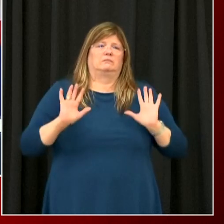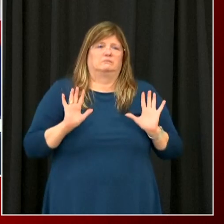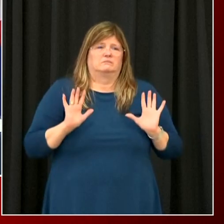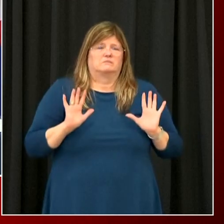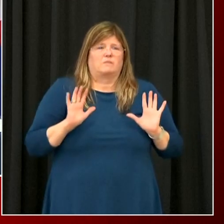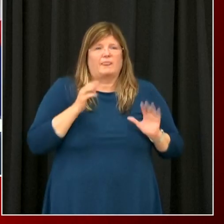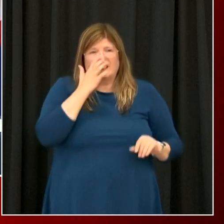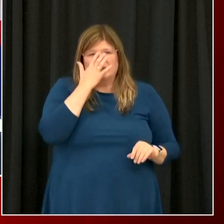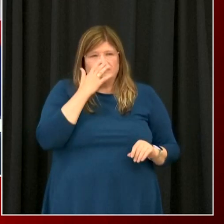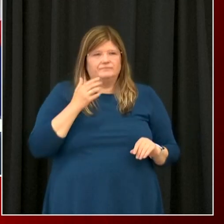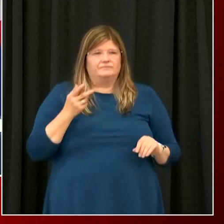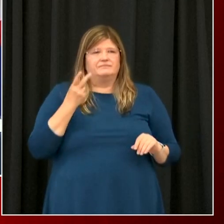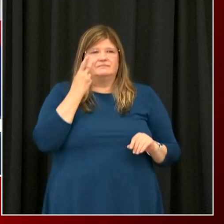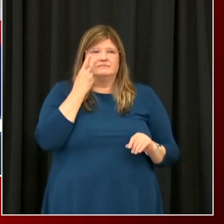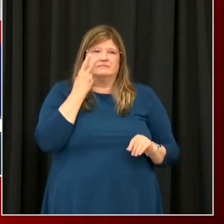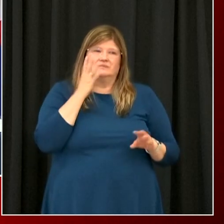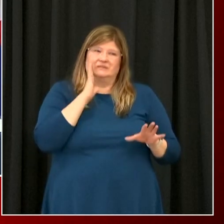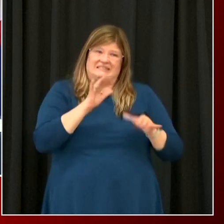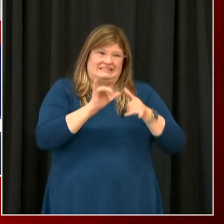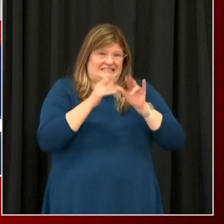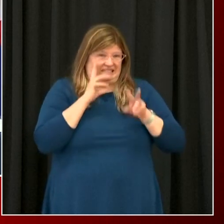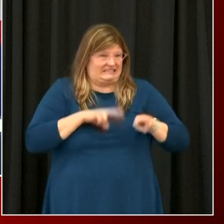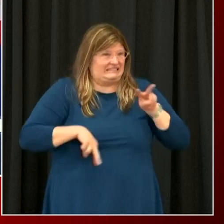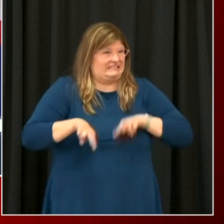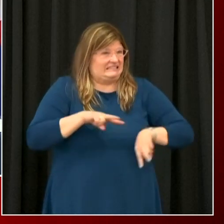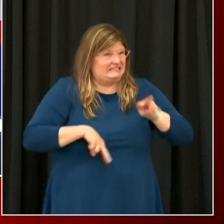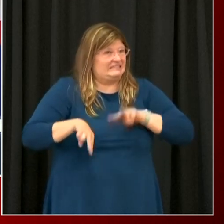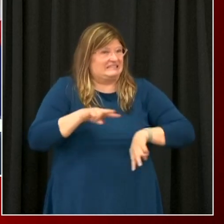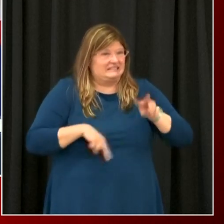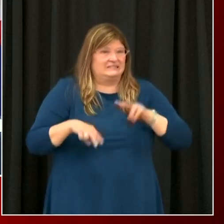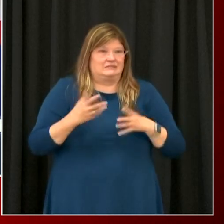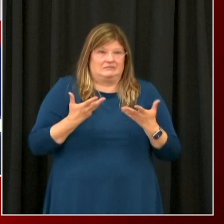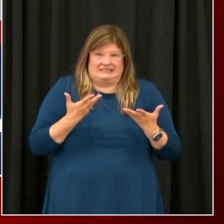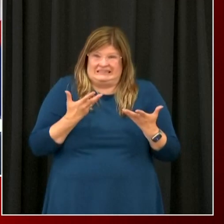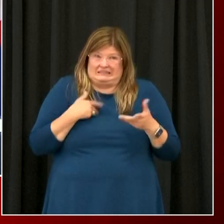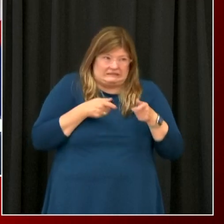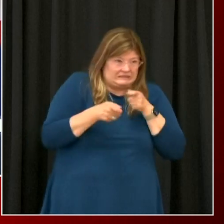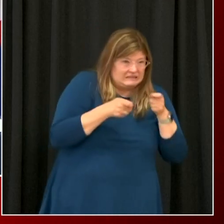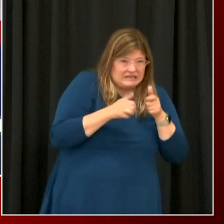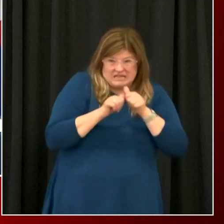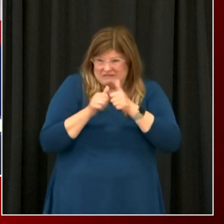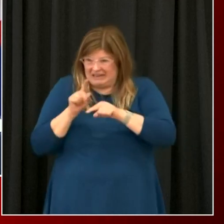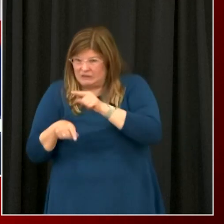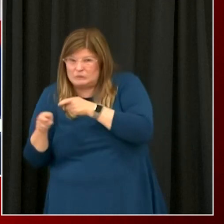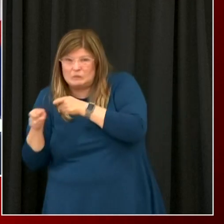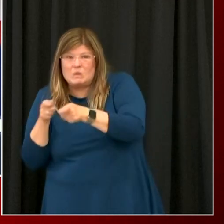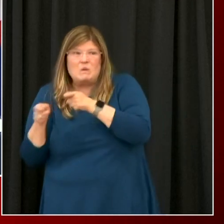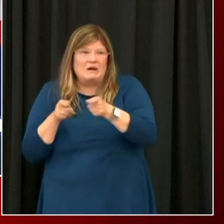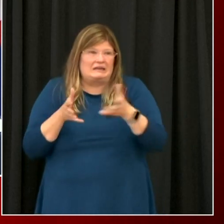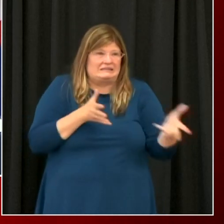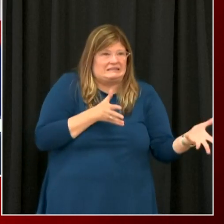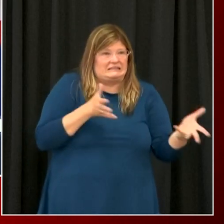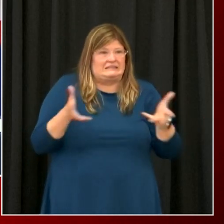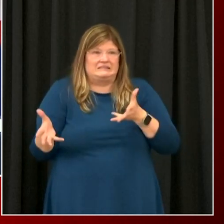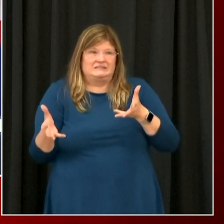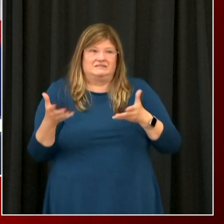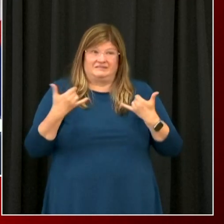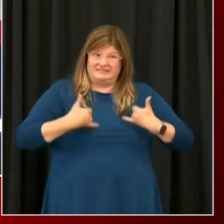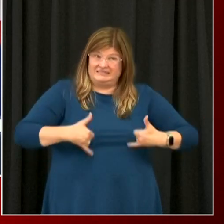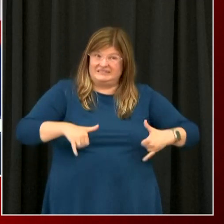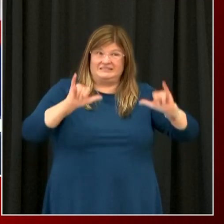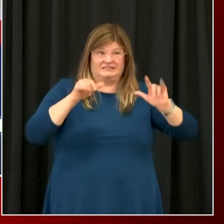measure everything that happens that's within our control and not within our control. Because the bottom line is this: we still have to be